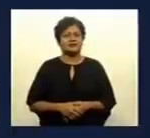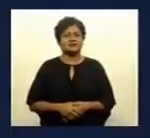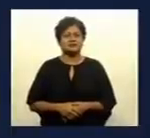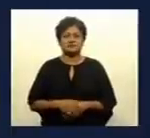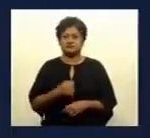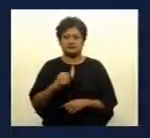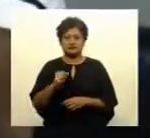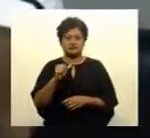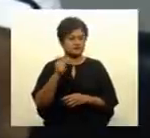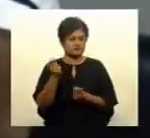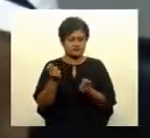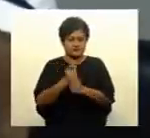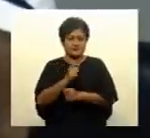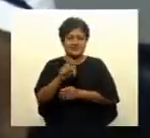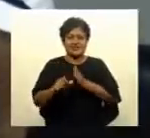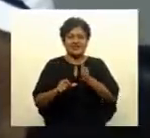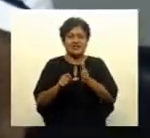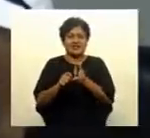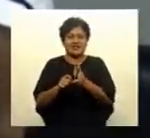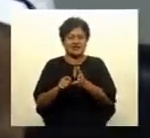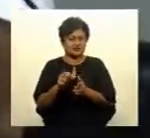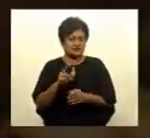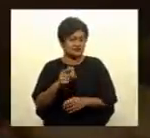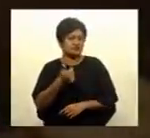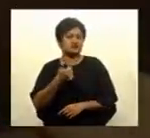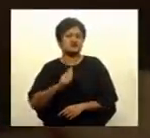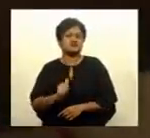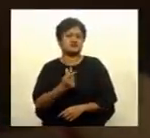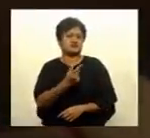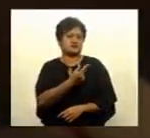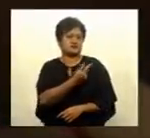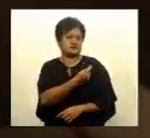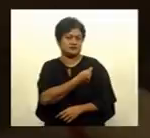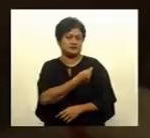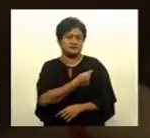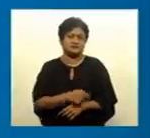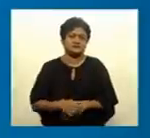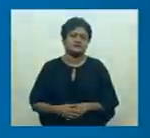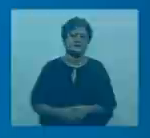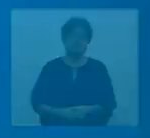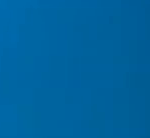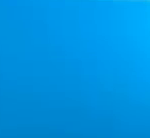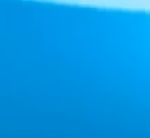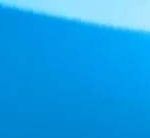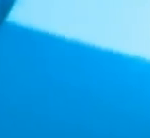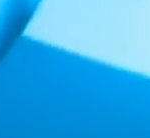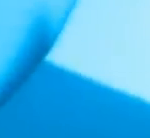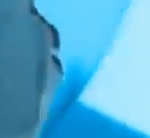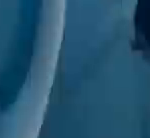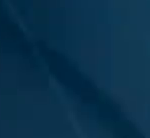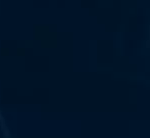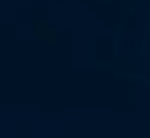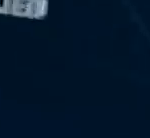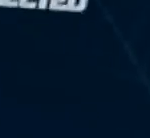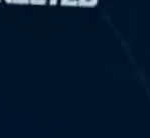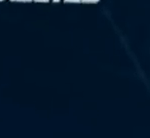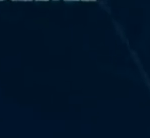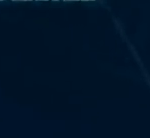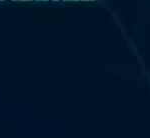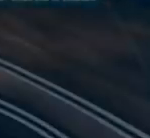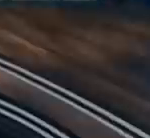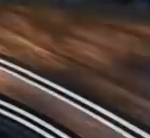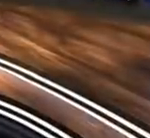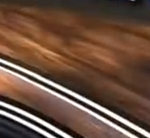No change in age recommendation for use of vaccine. From the studios of FBC Suva,